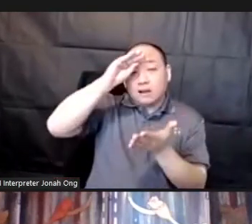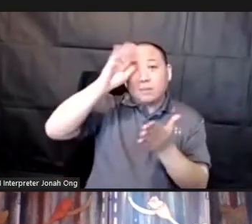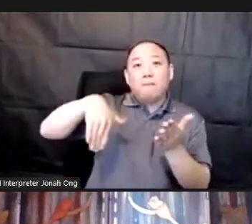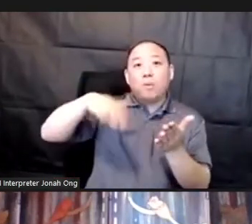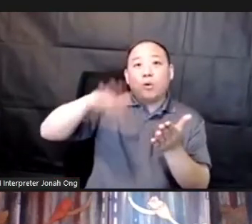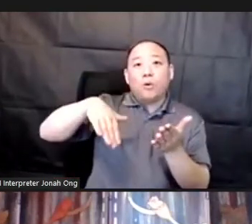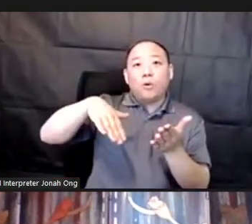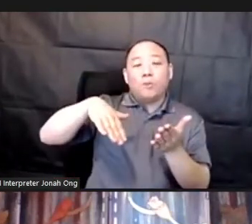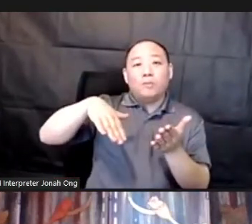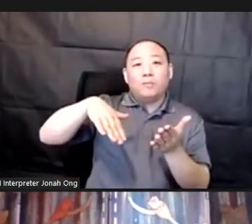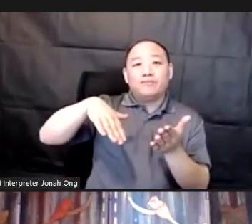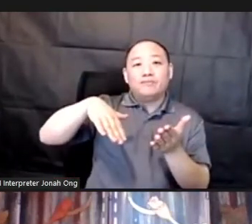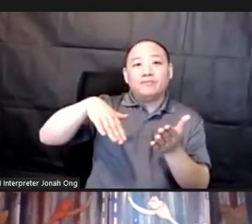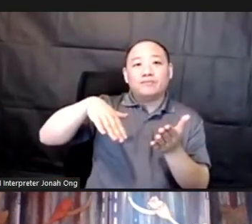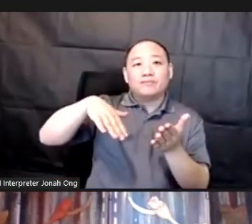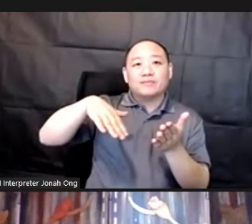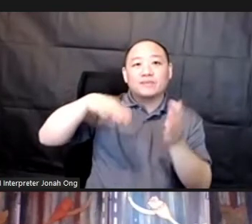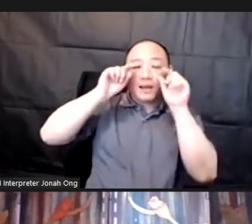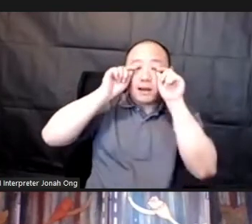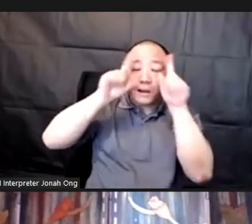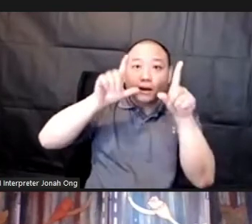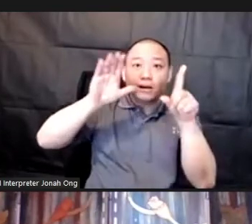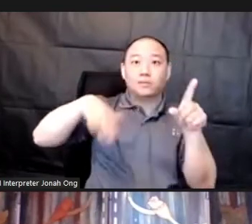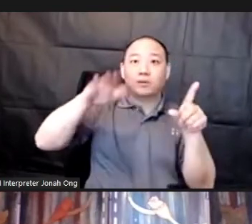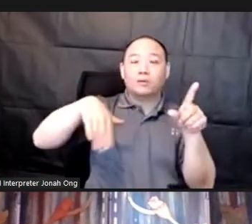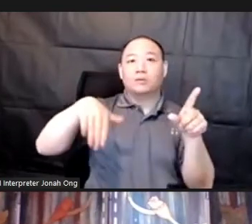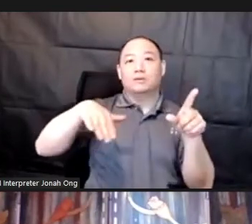I can share some example with you guys, which is